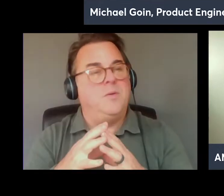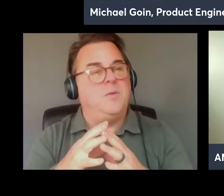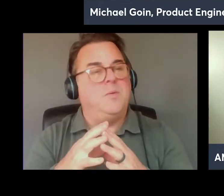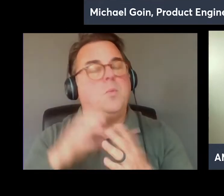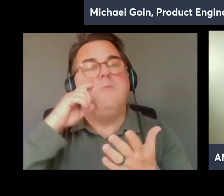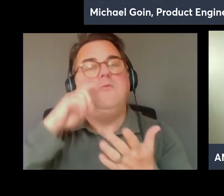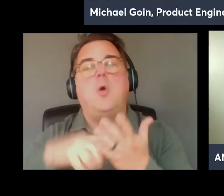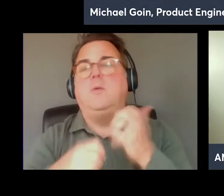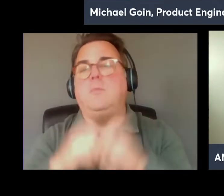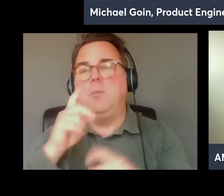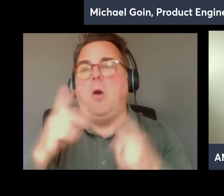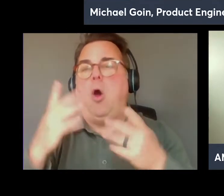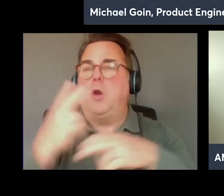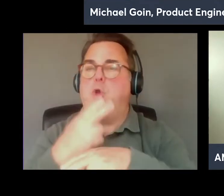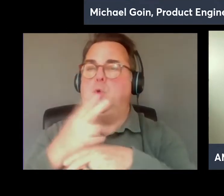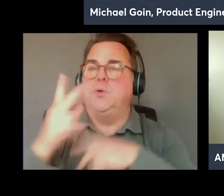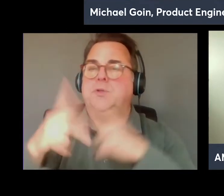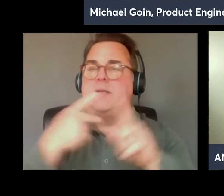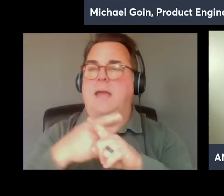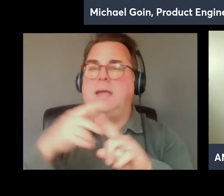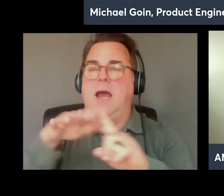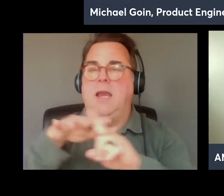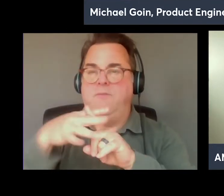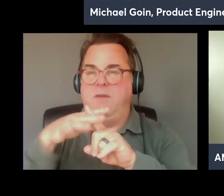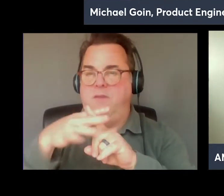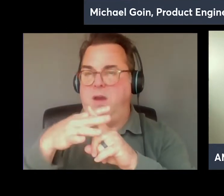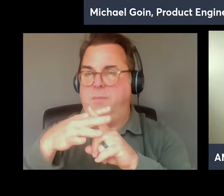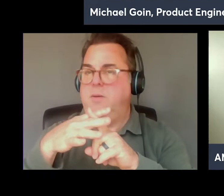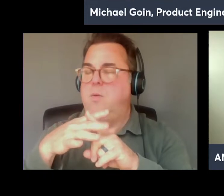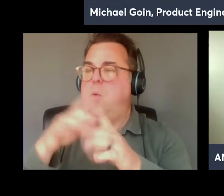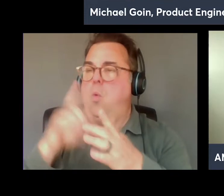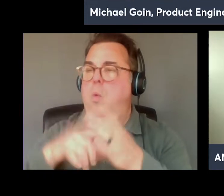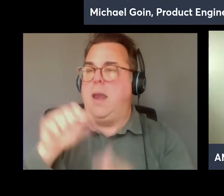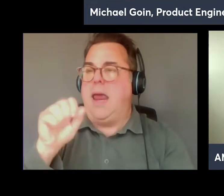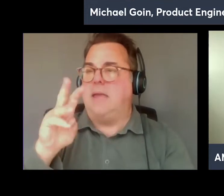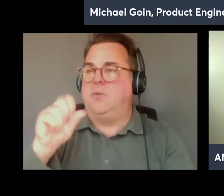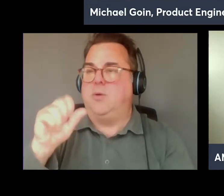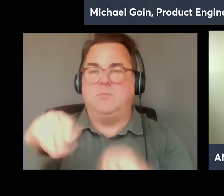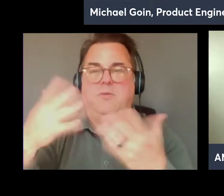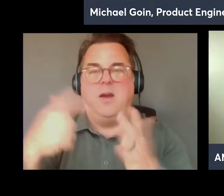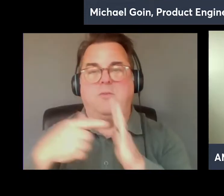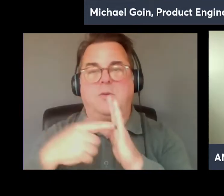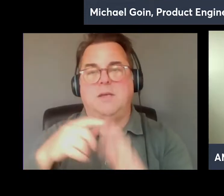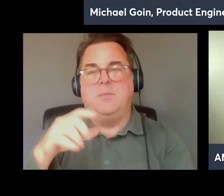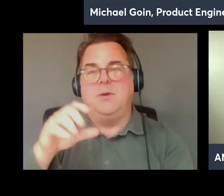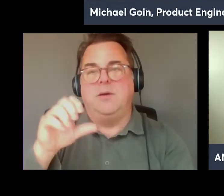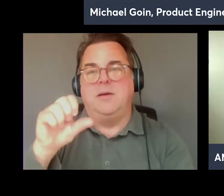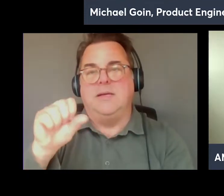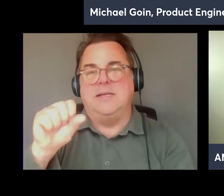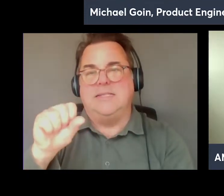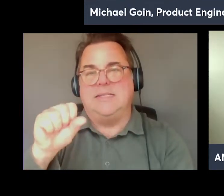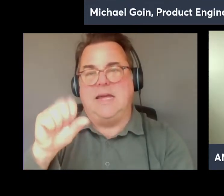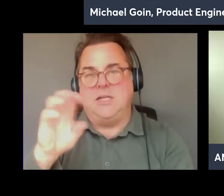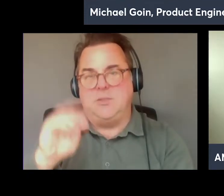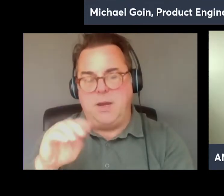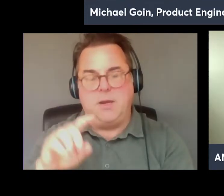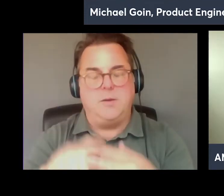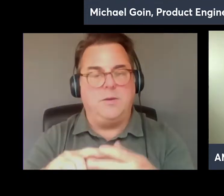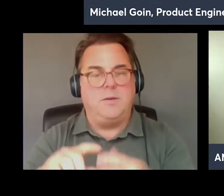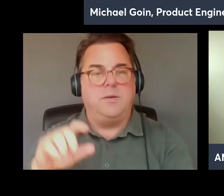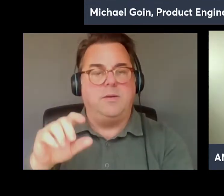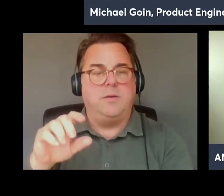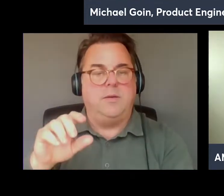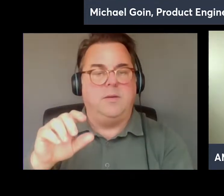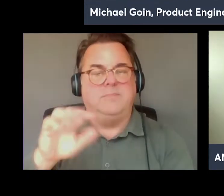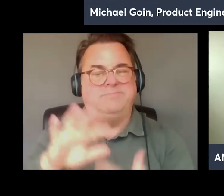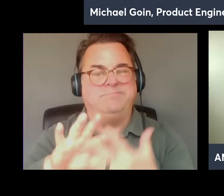using these kind of environments that AWS provides, like Lambda or Sagemaker or EC2 instances. And a lot of people